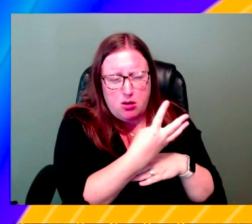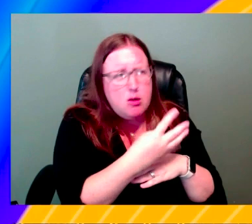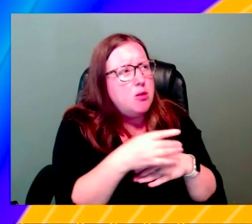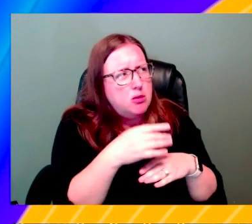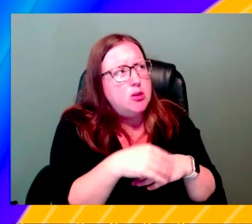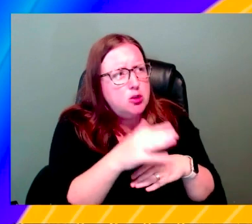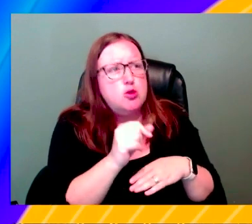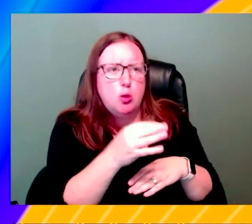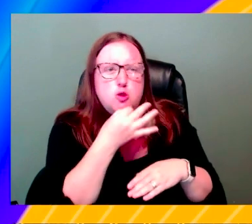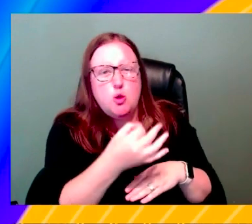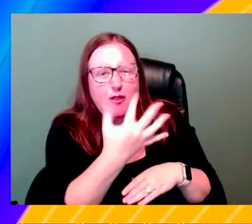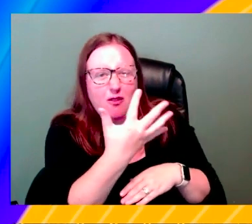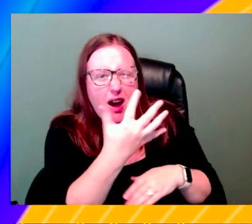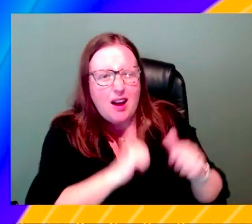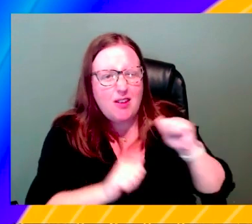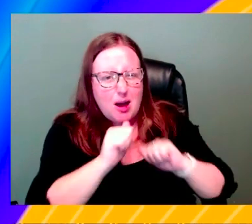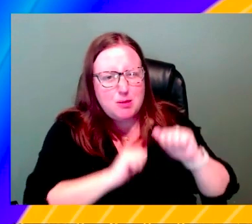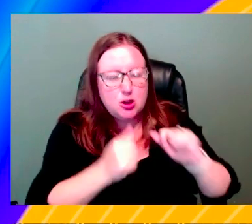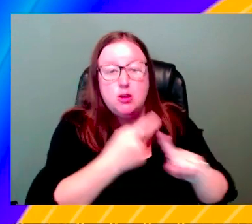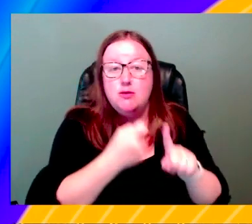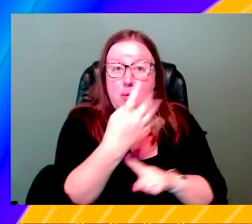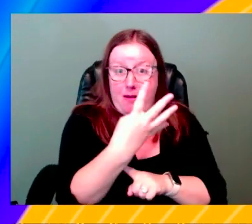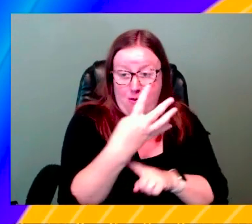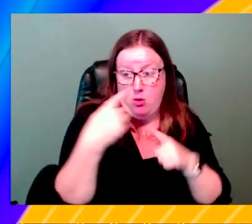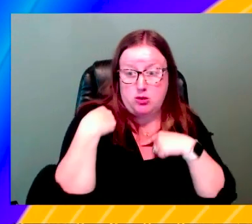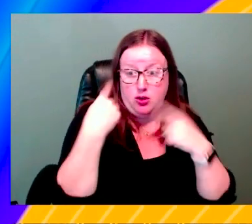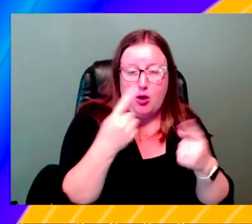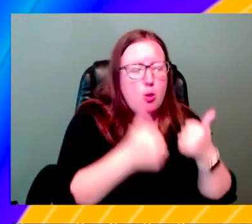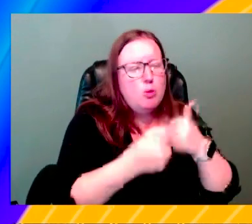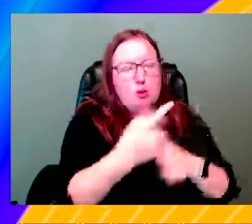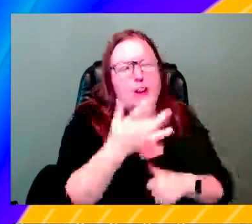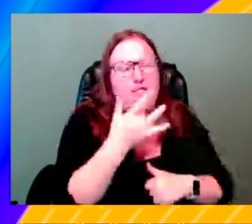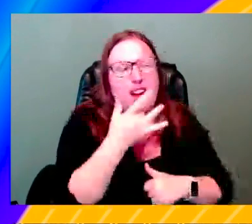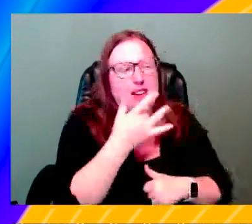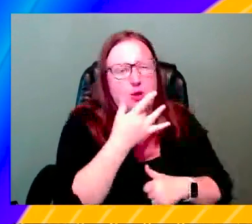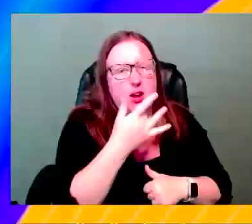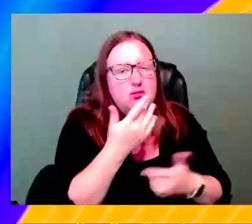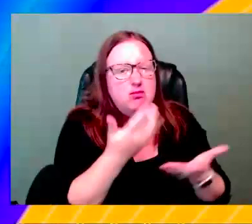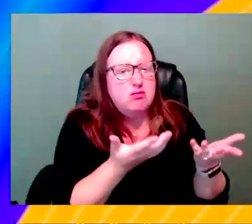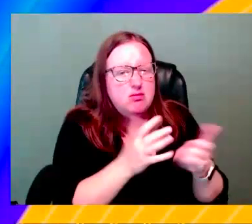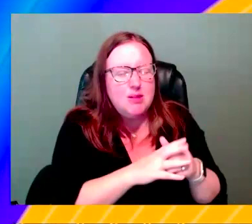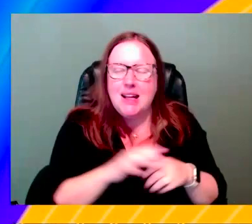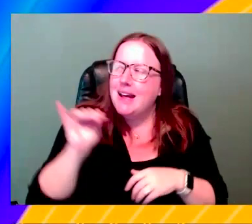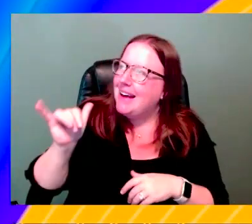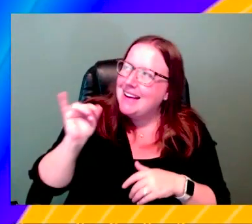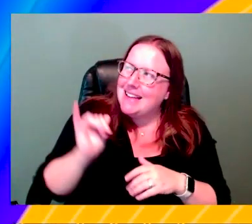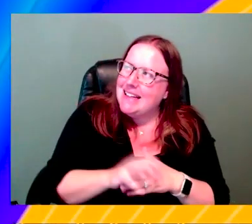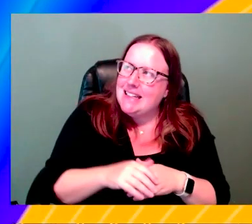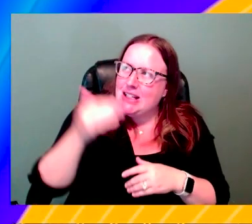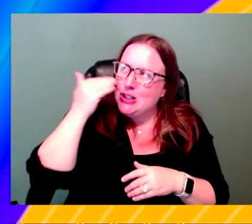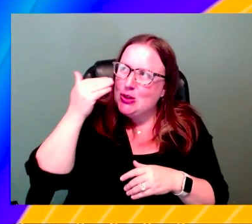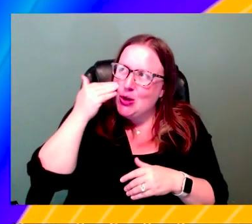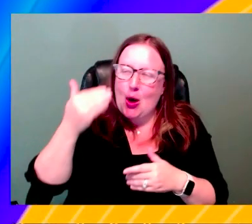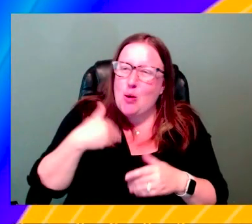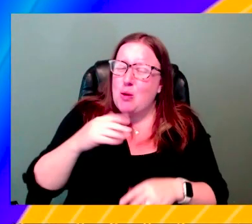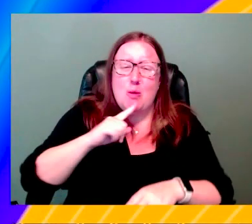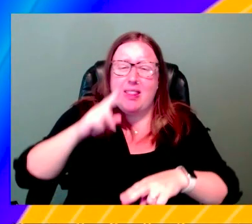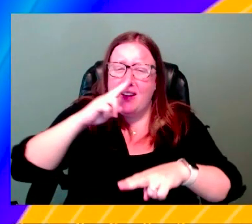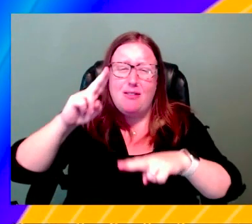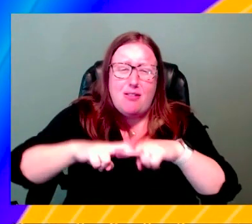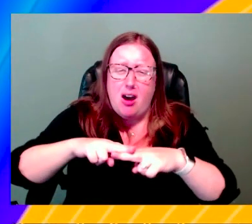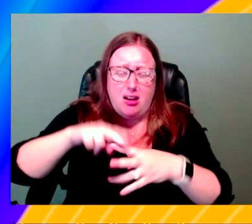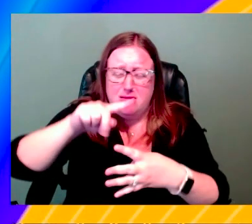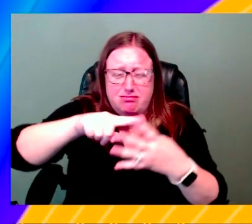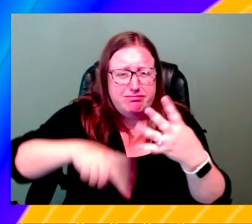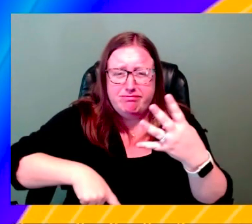episodes. Out of the 4 that we've done already, which one's your favorite? Which one stands out to you the most? You know, I've had fun with all of them. And, you know,